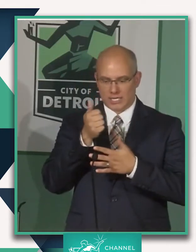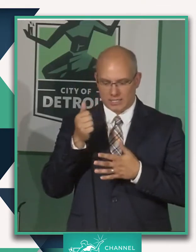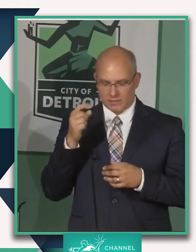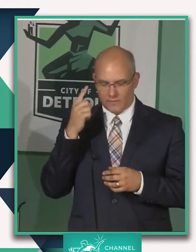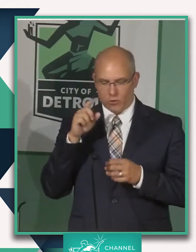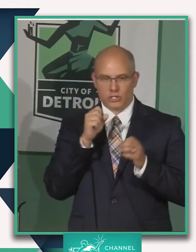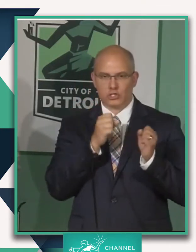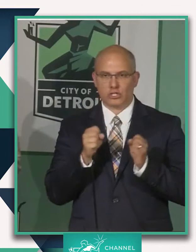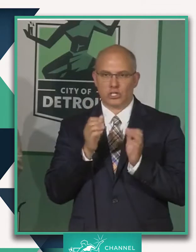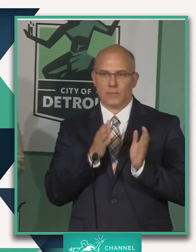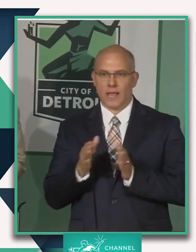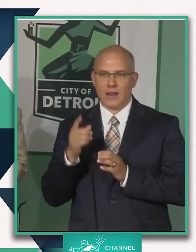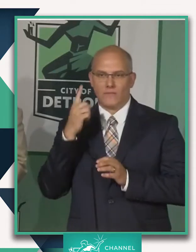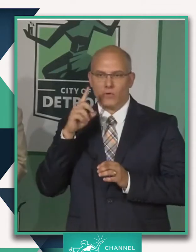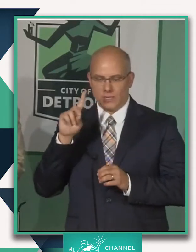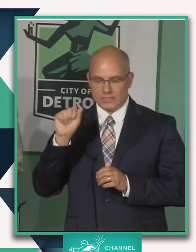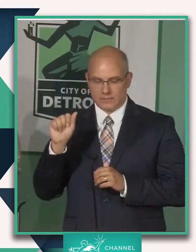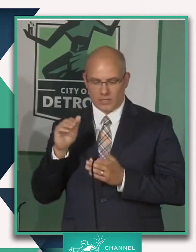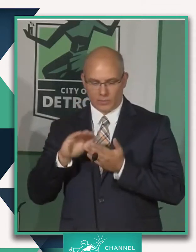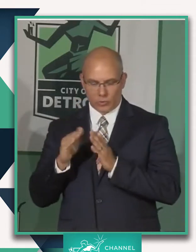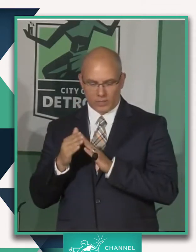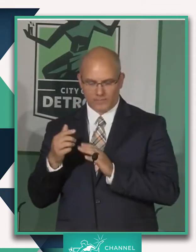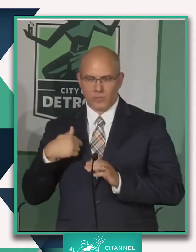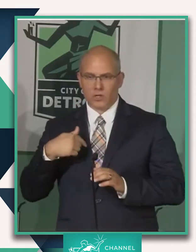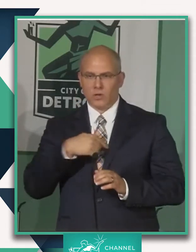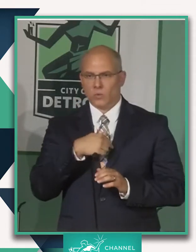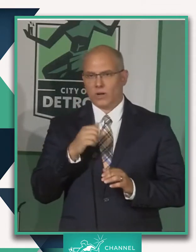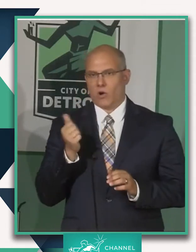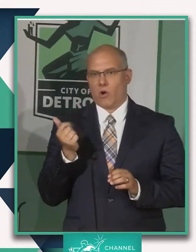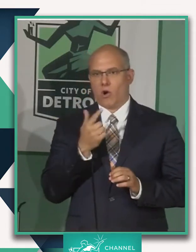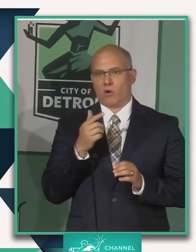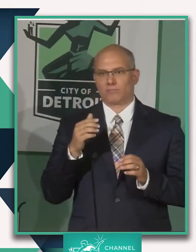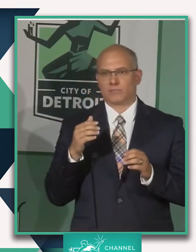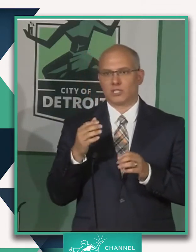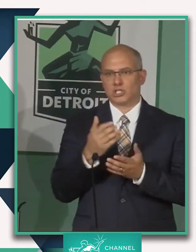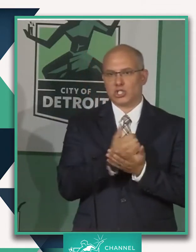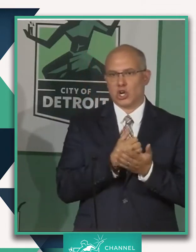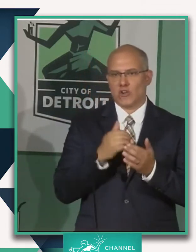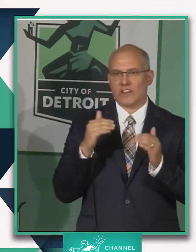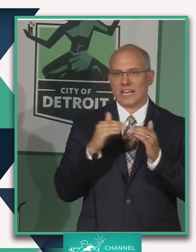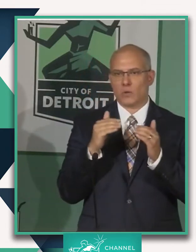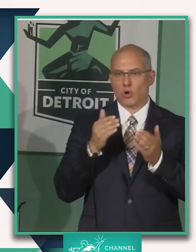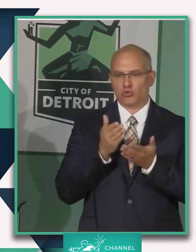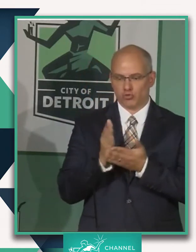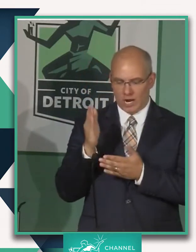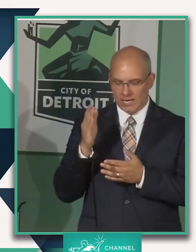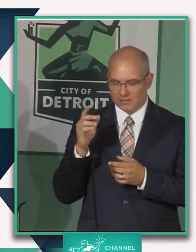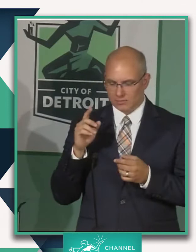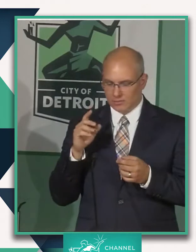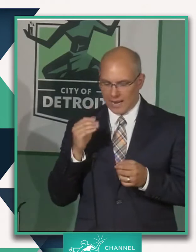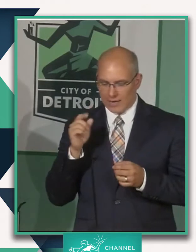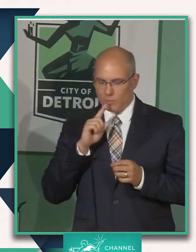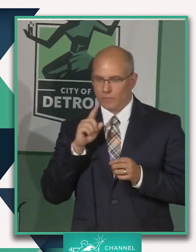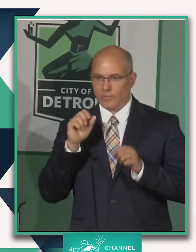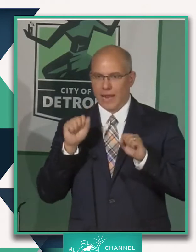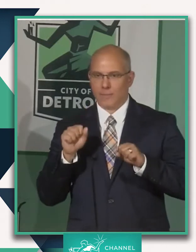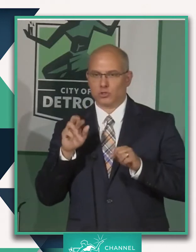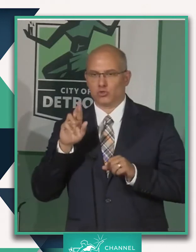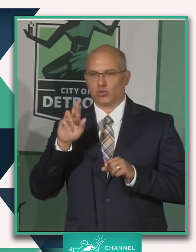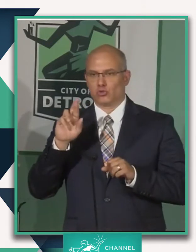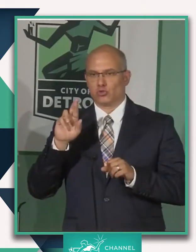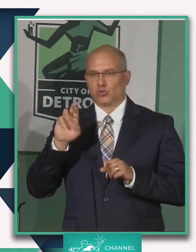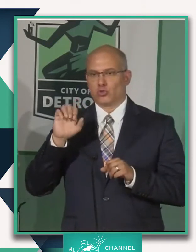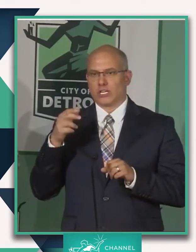That's all of our priorities for the street. Those are all of our priorities for our strategic plans currently, and we want to make sure that we